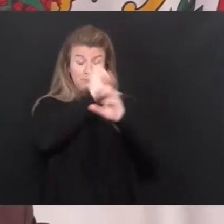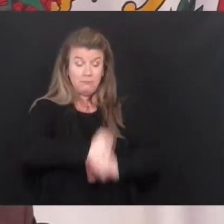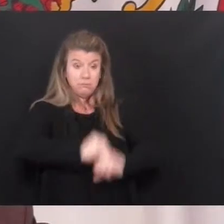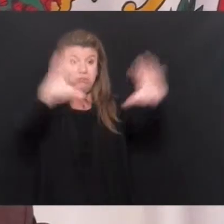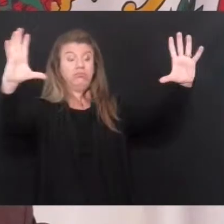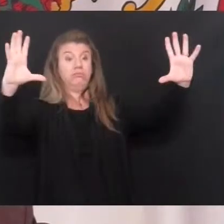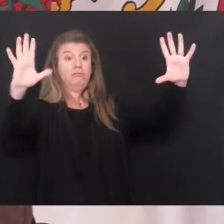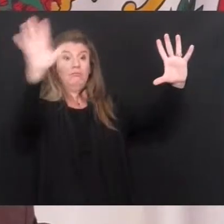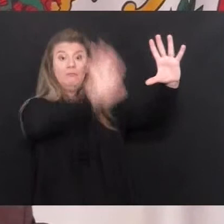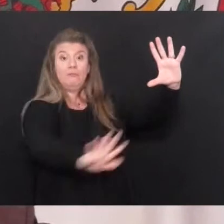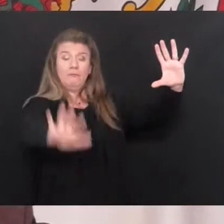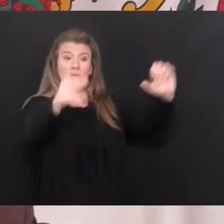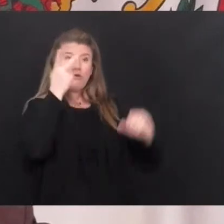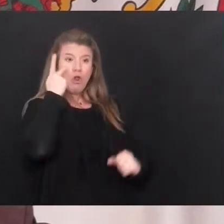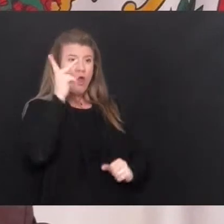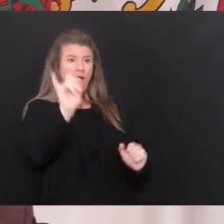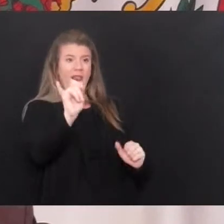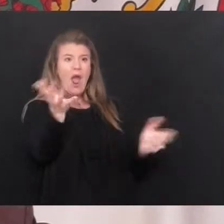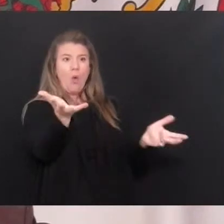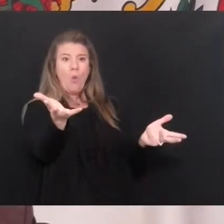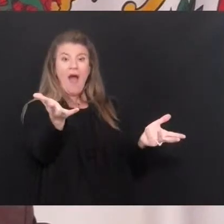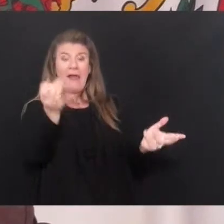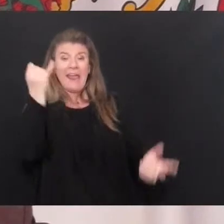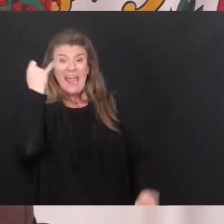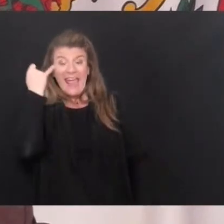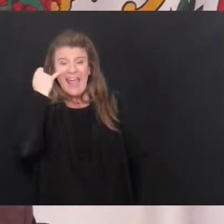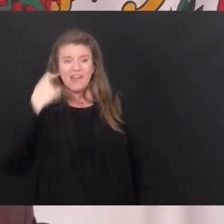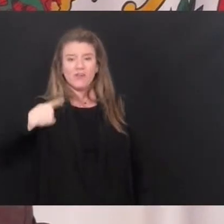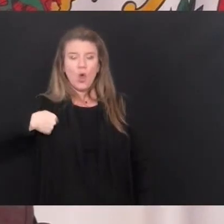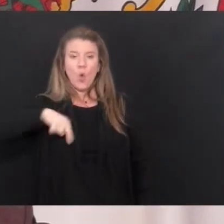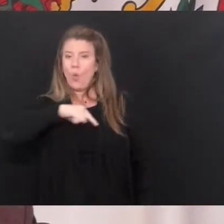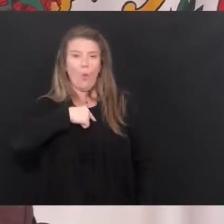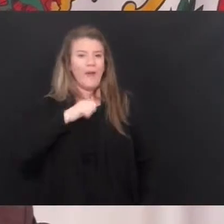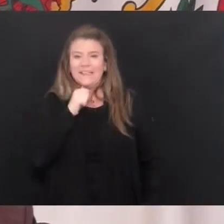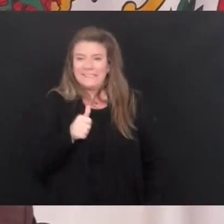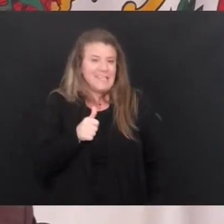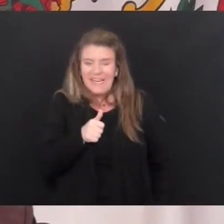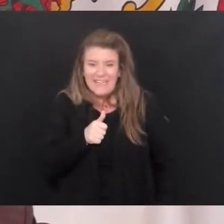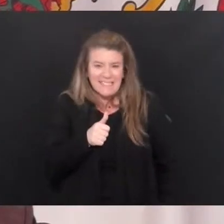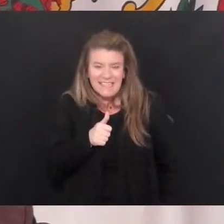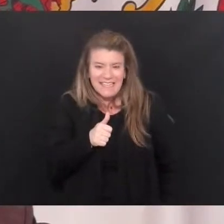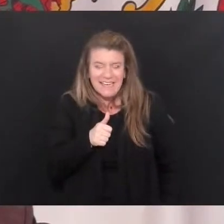If in fact we didn't